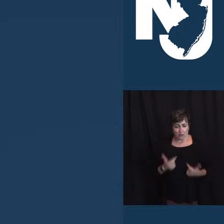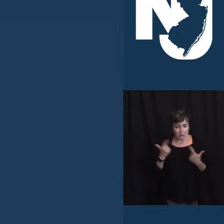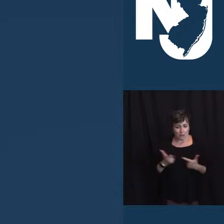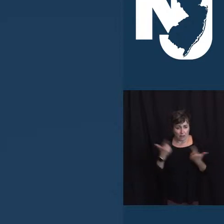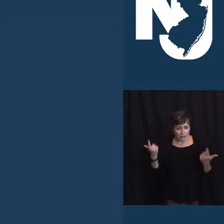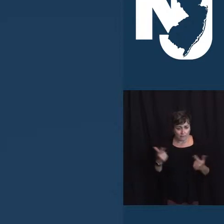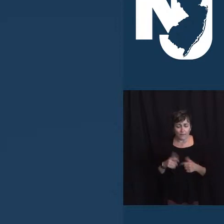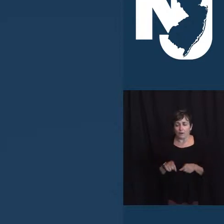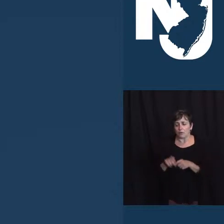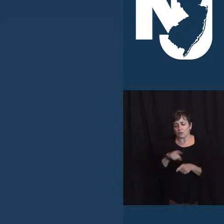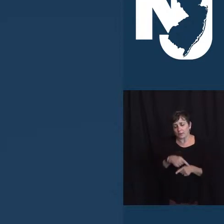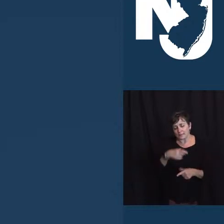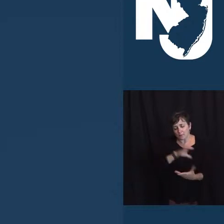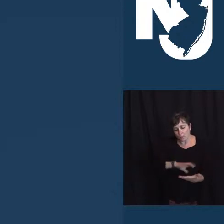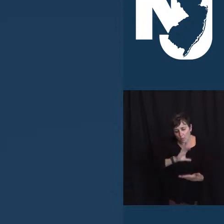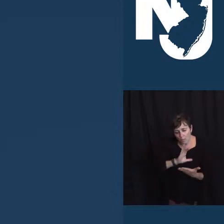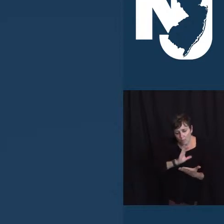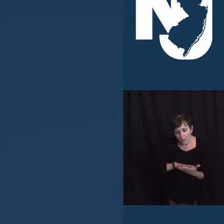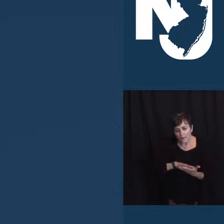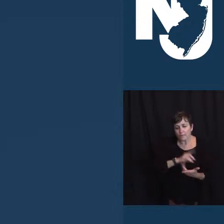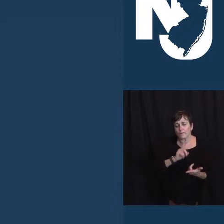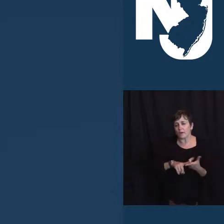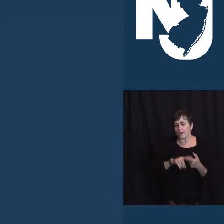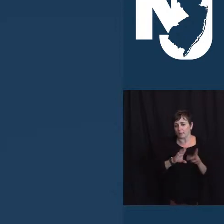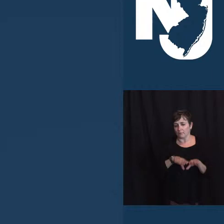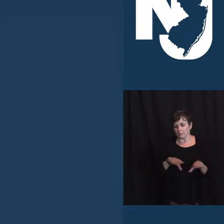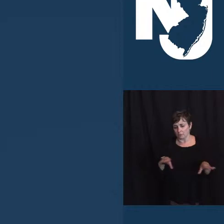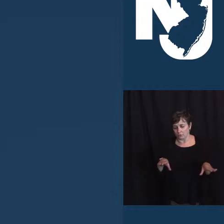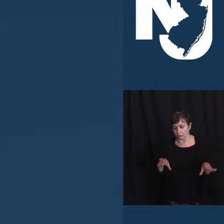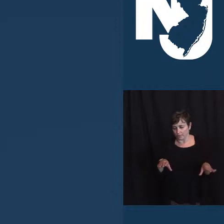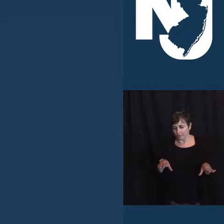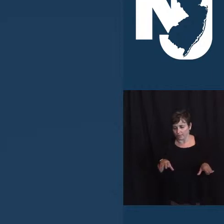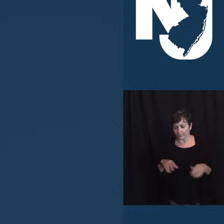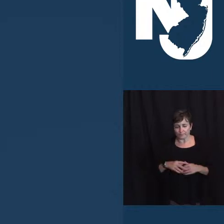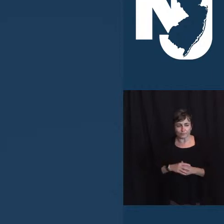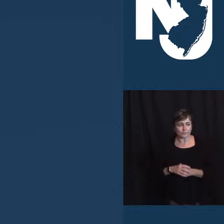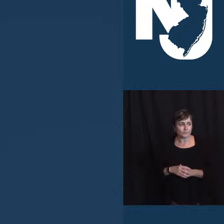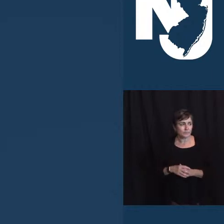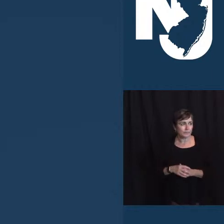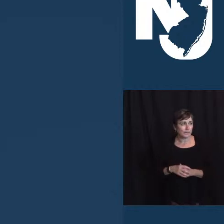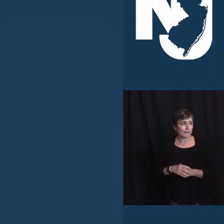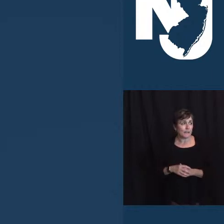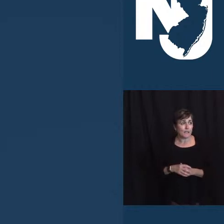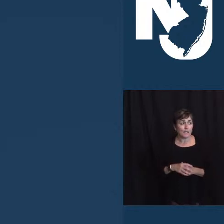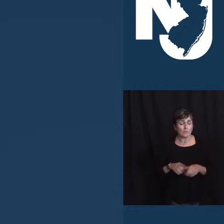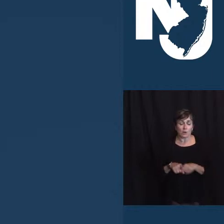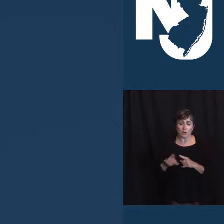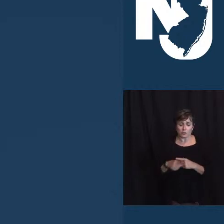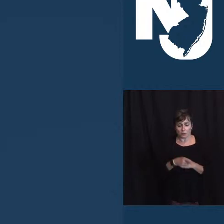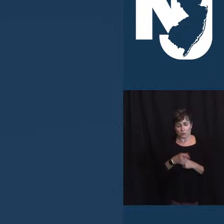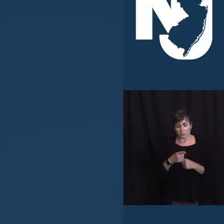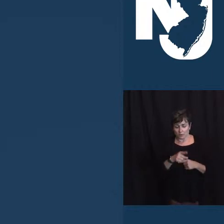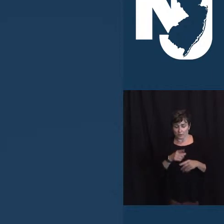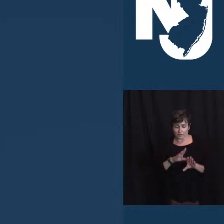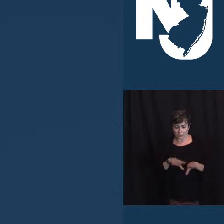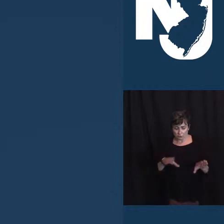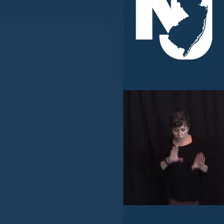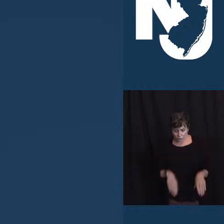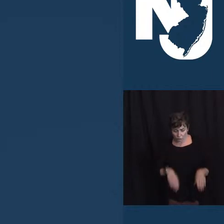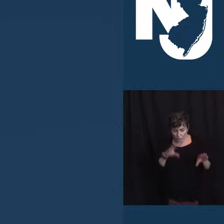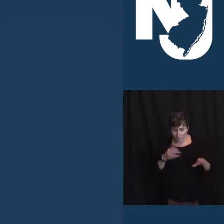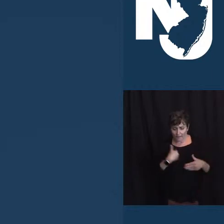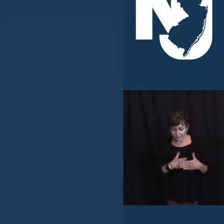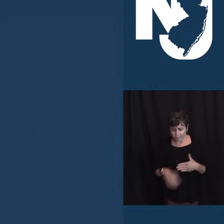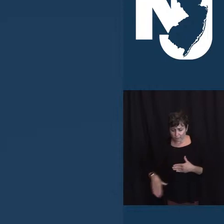Krista, along with her grandchildren, Robin, Teresa, Thomas, and Elizabeth, and great-grandchildren, Jonathan, Logan, Angelina,